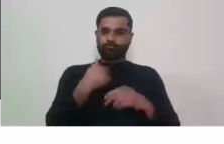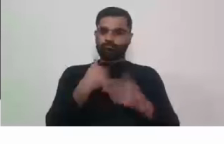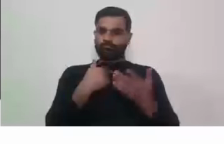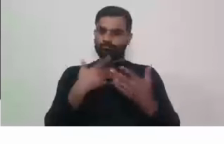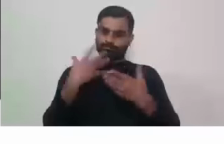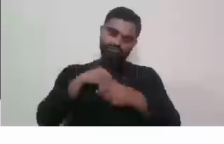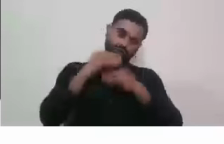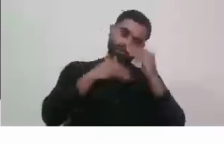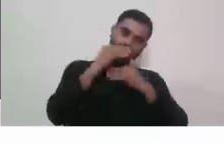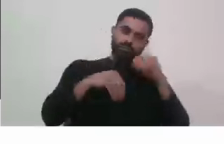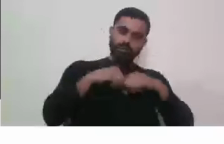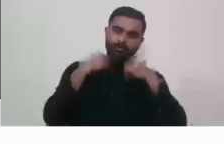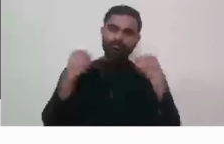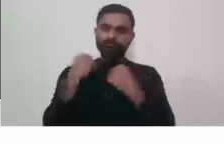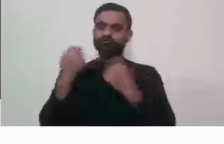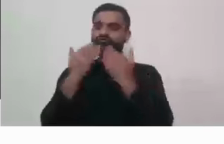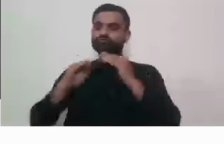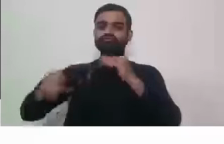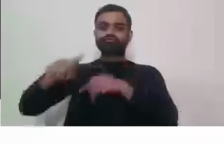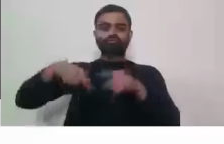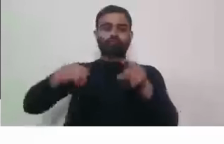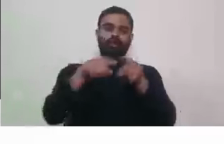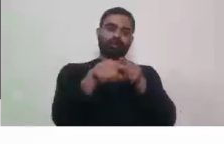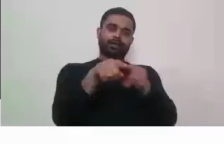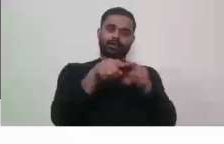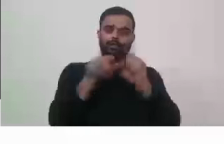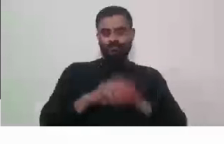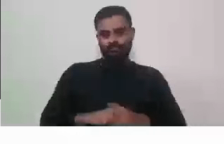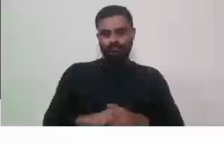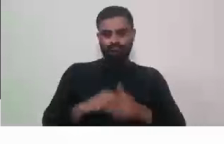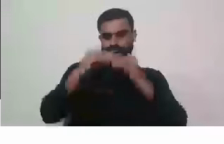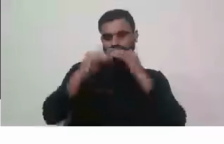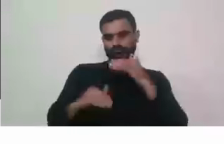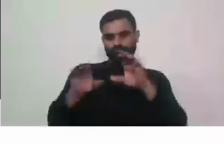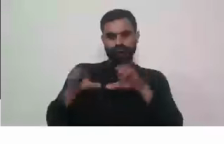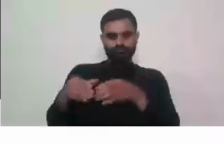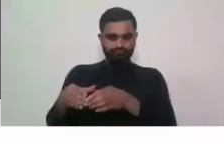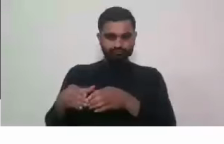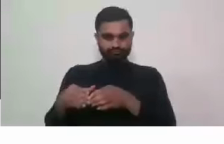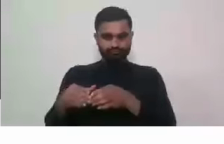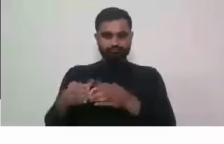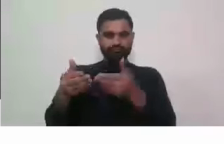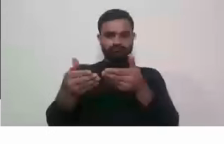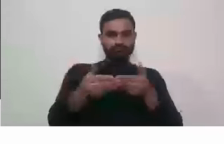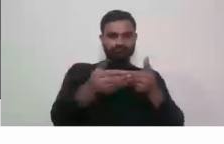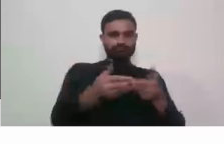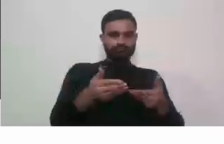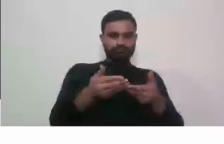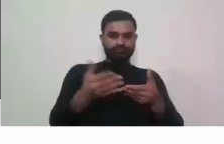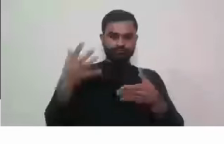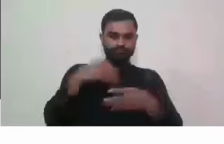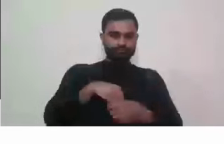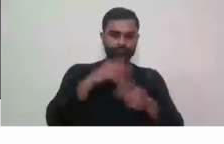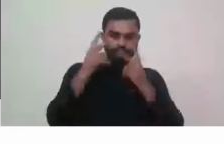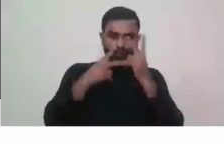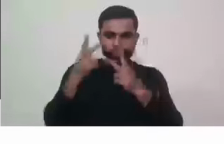of this activity according to the level of students. So for example, for lower classes, we can invite them to mimic the busy tone on